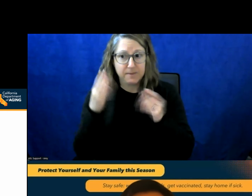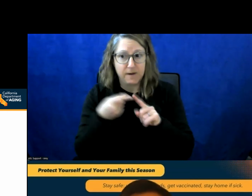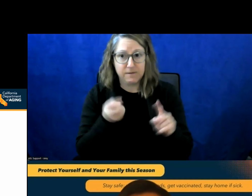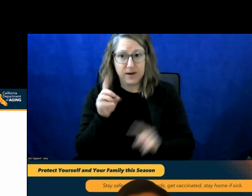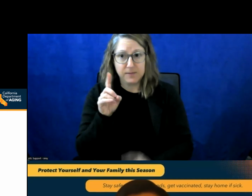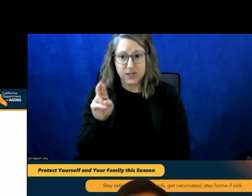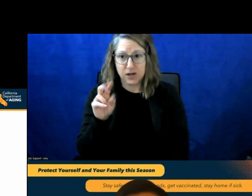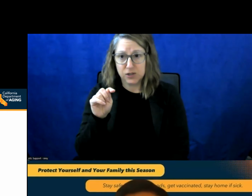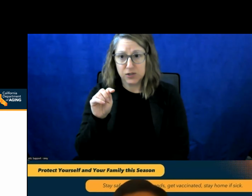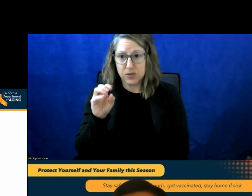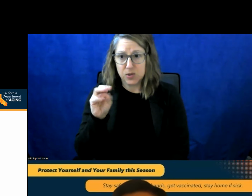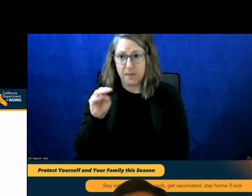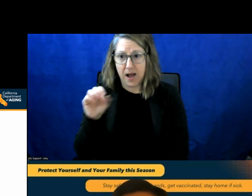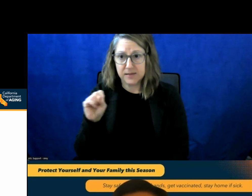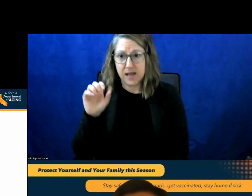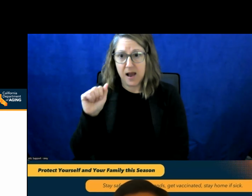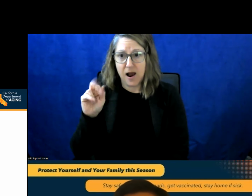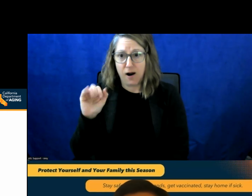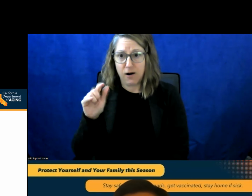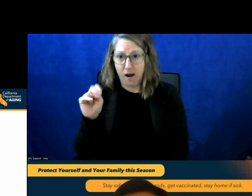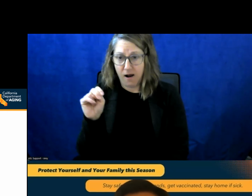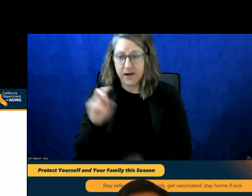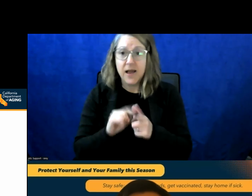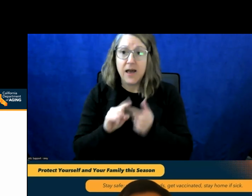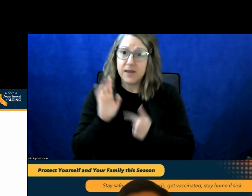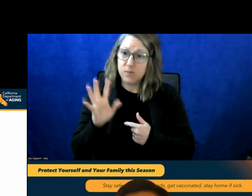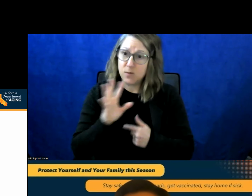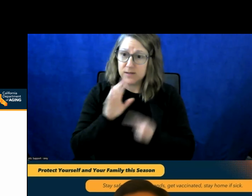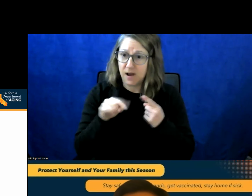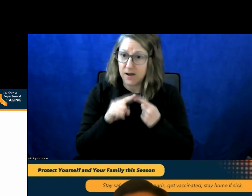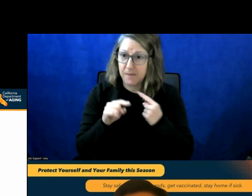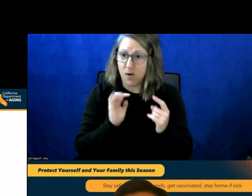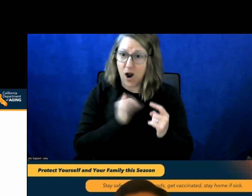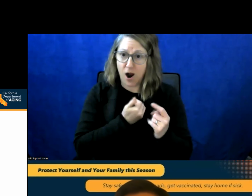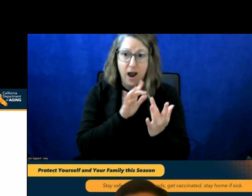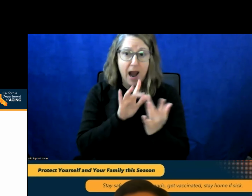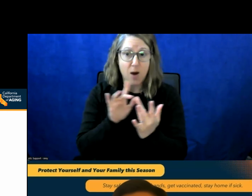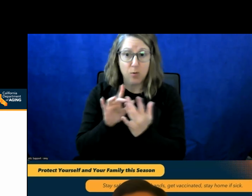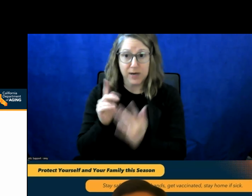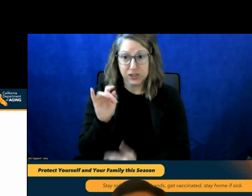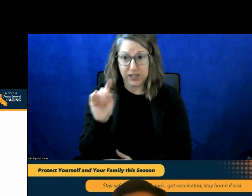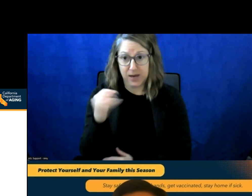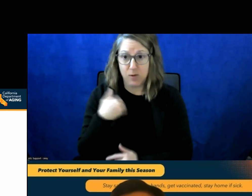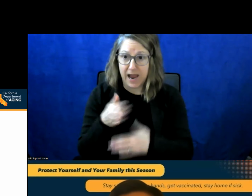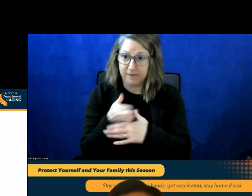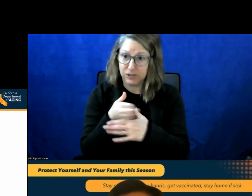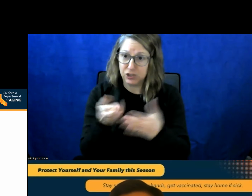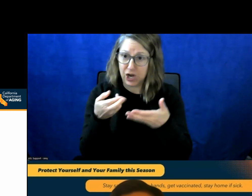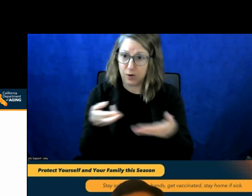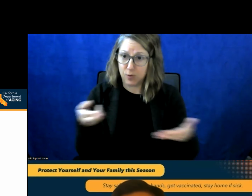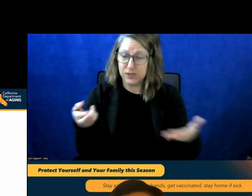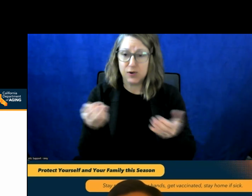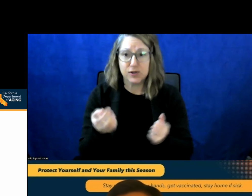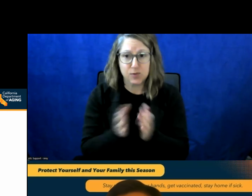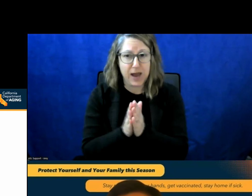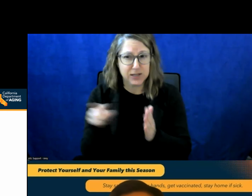Tomás Aragón. And then we'll go over briefly about an outreach kit that we have as resources for everyone that we'd like to ask for you